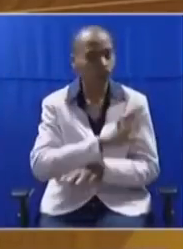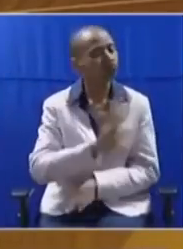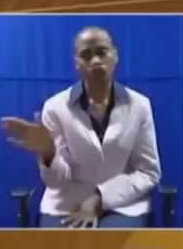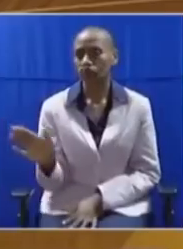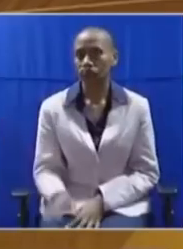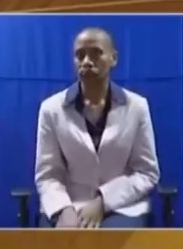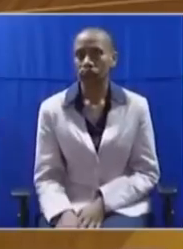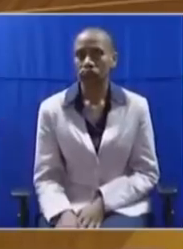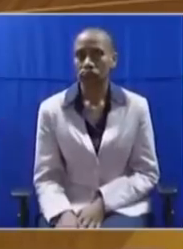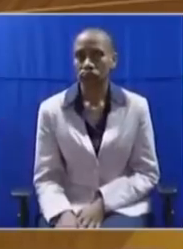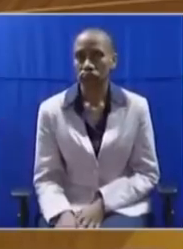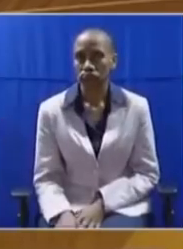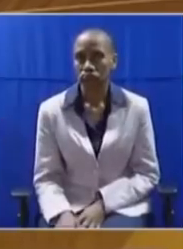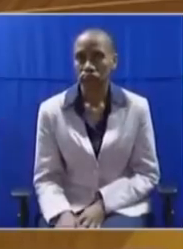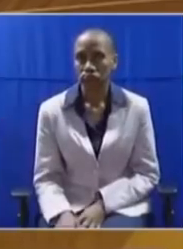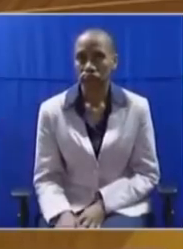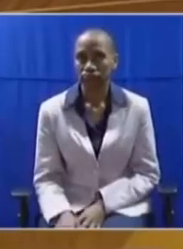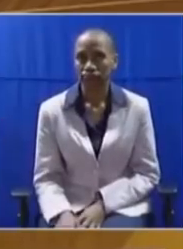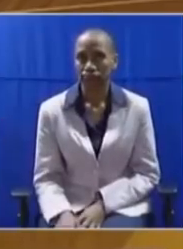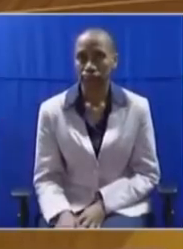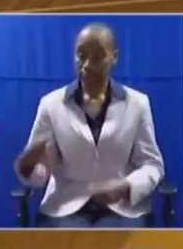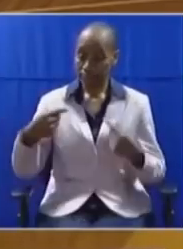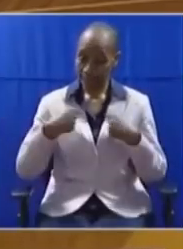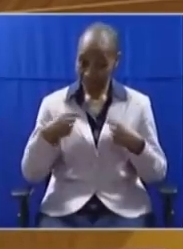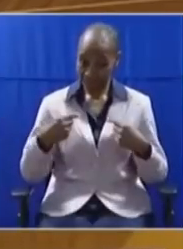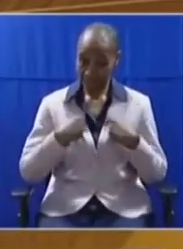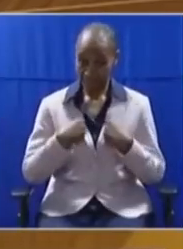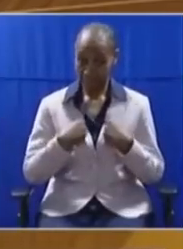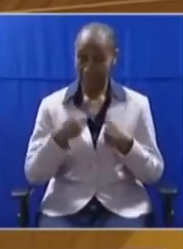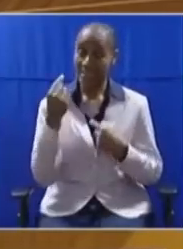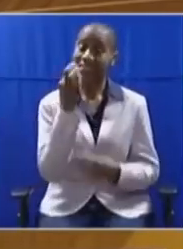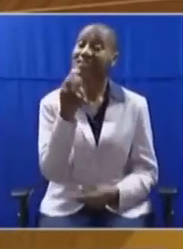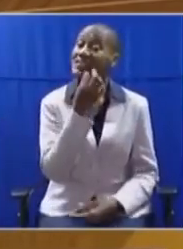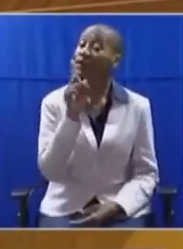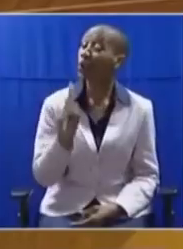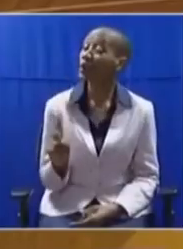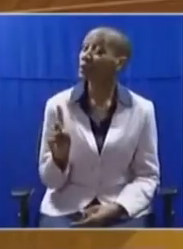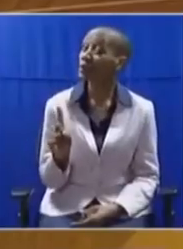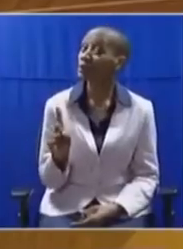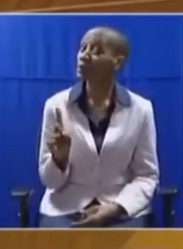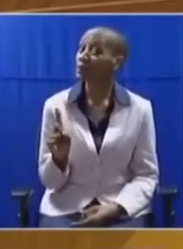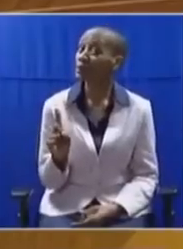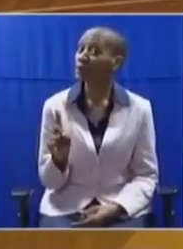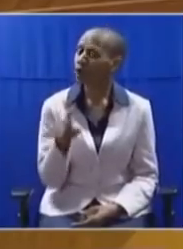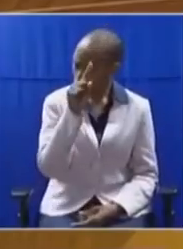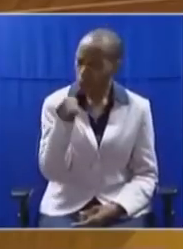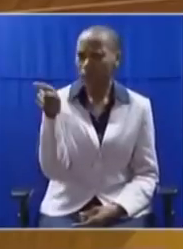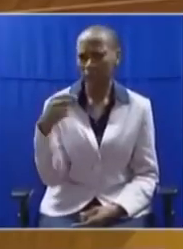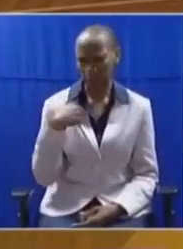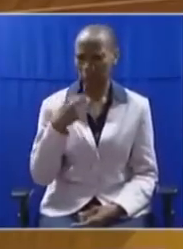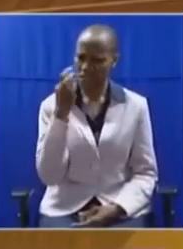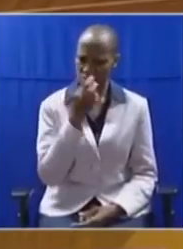it. What I have said to investors, which is absolutely correct thing to